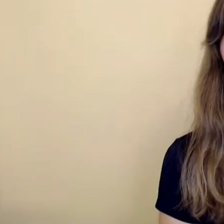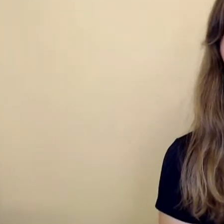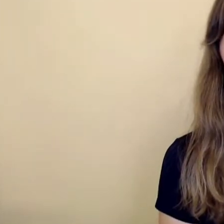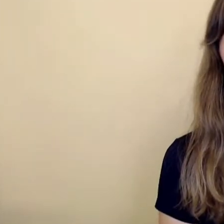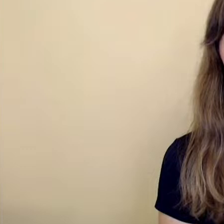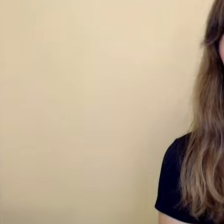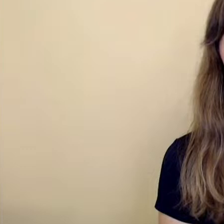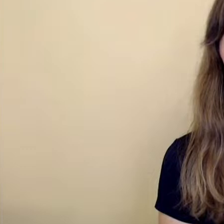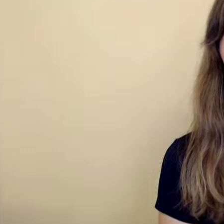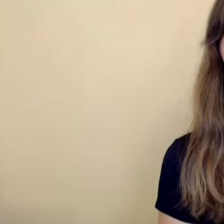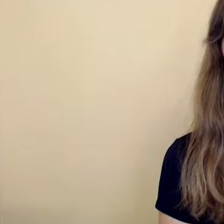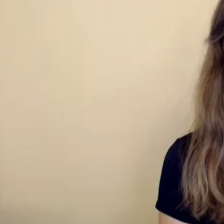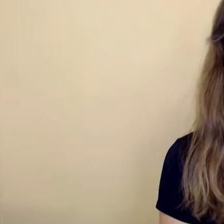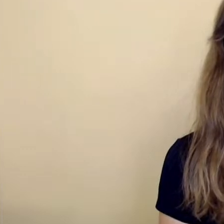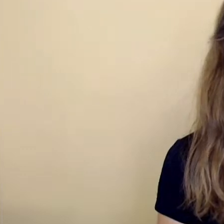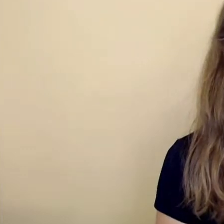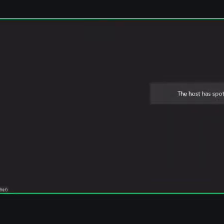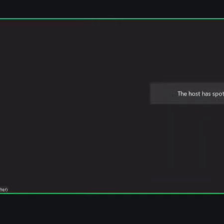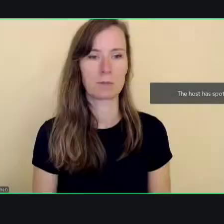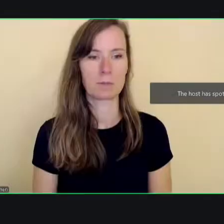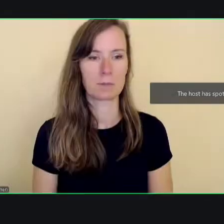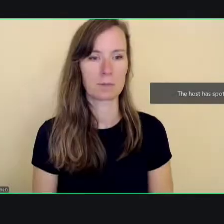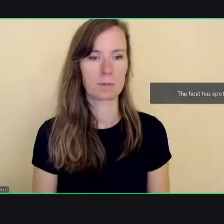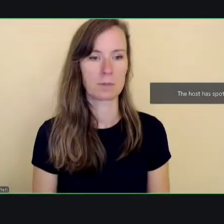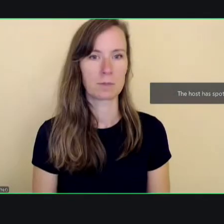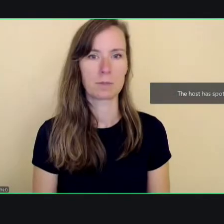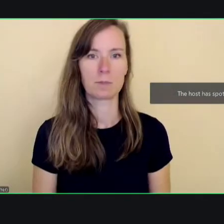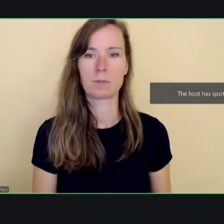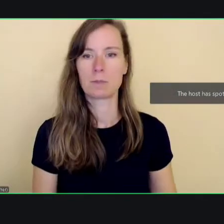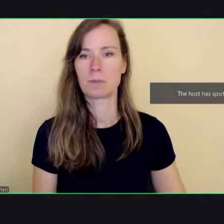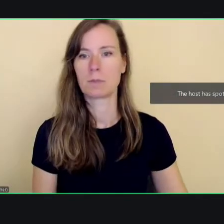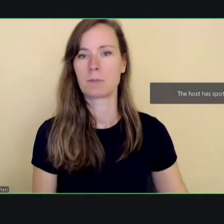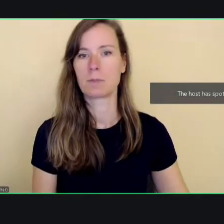Cannot be zero due to iOS system limitations.